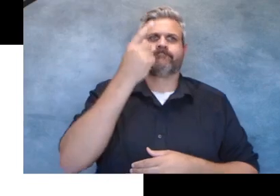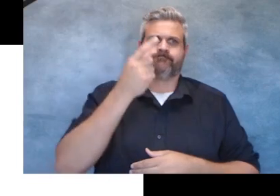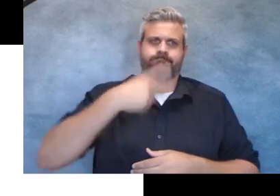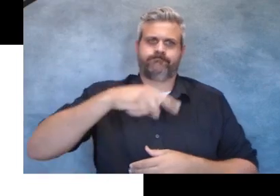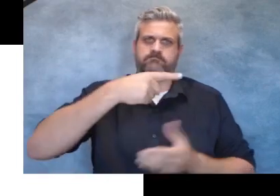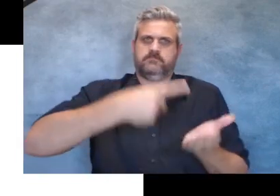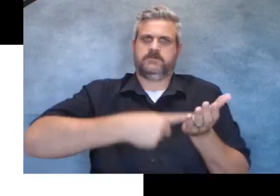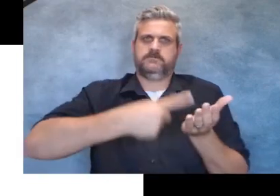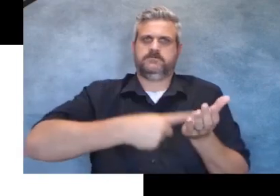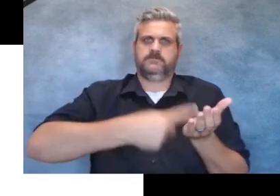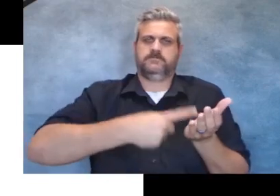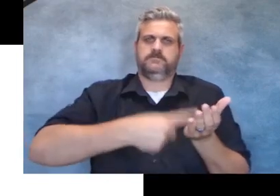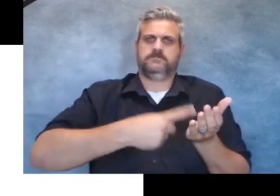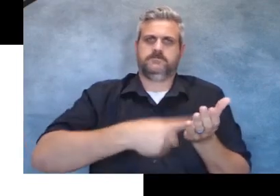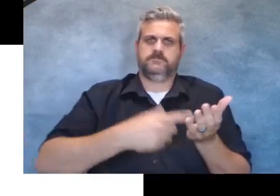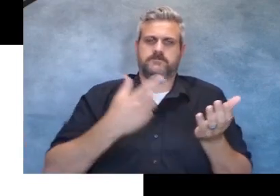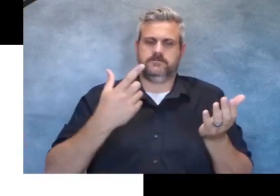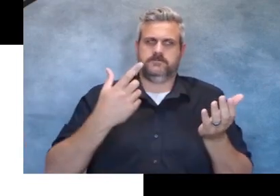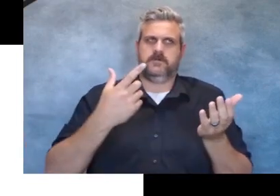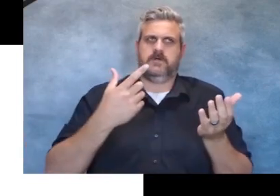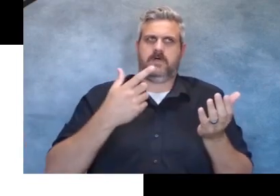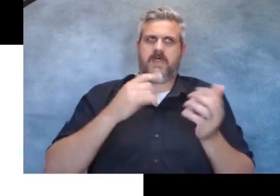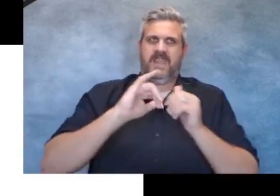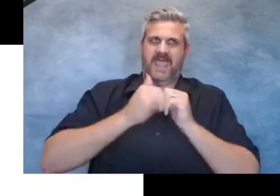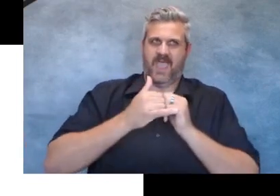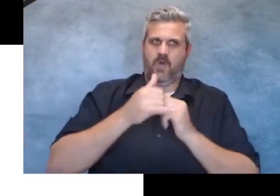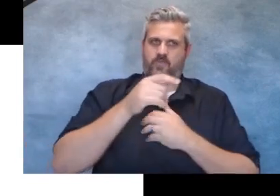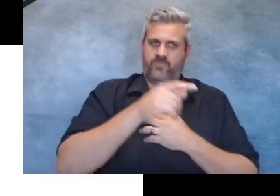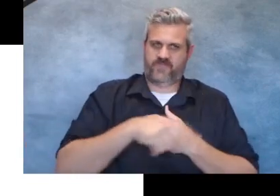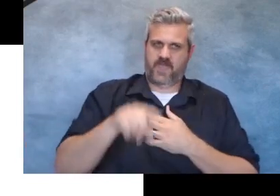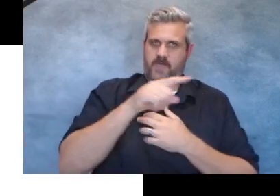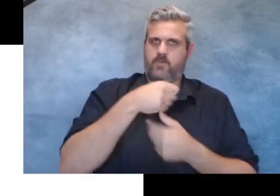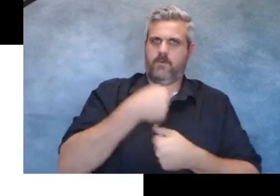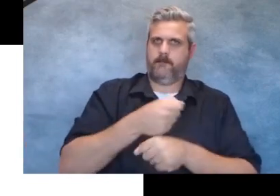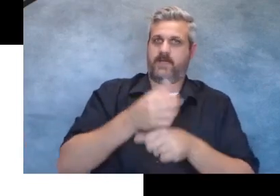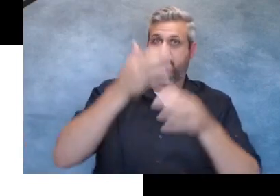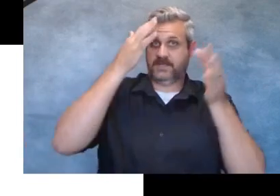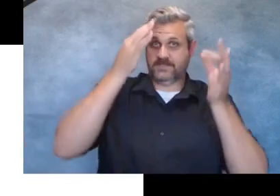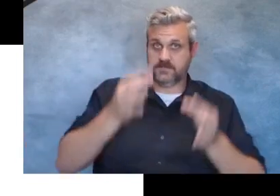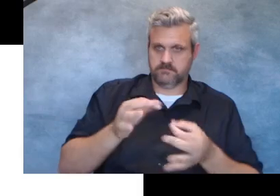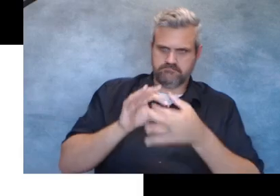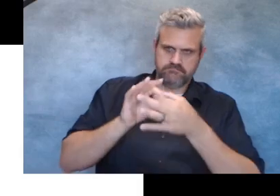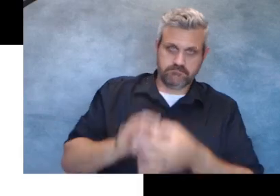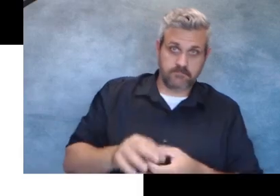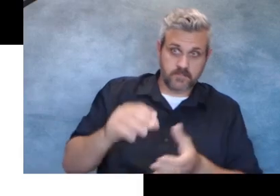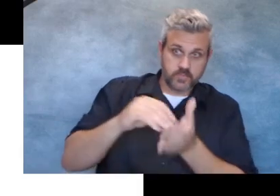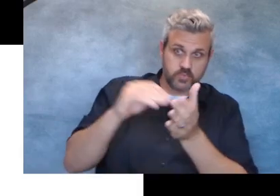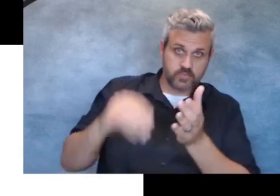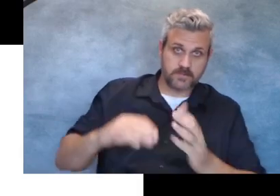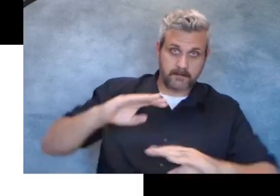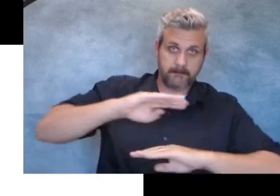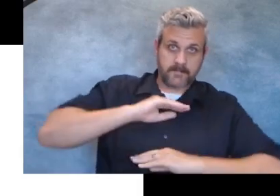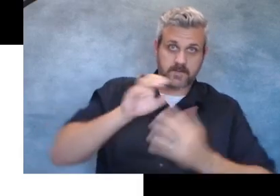will be discussing and how they will be making the decision as to whether the student meets criteria